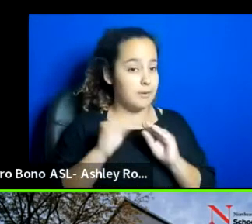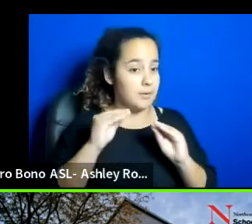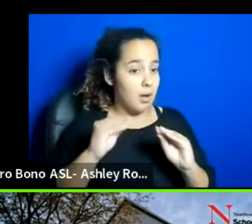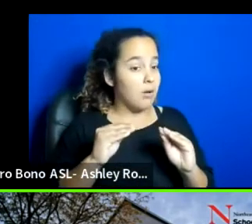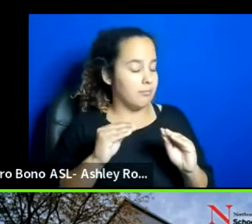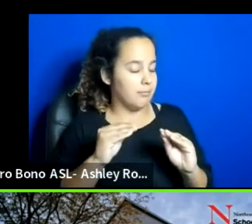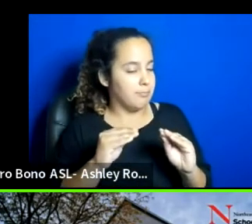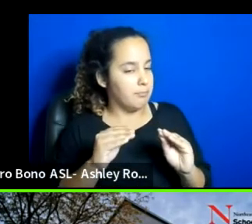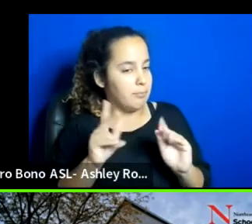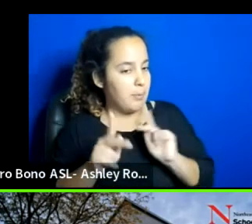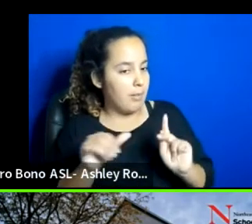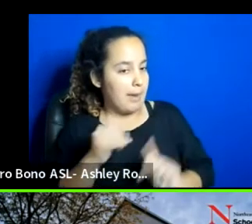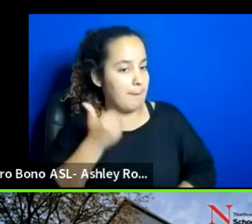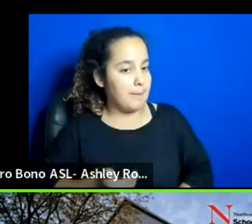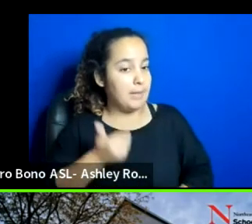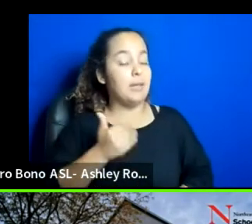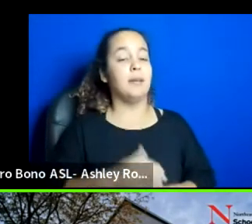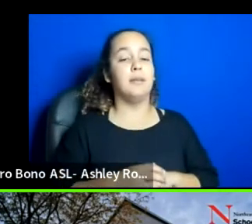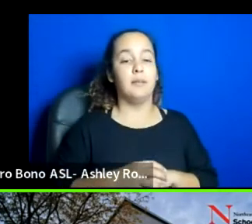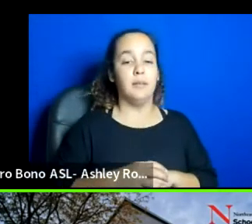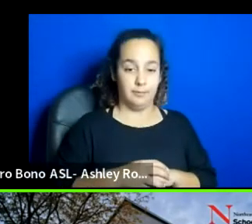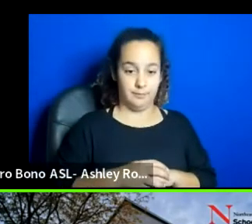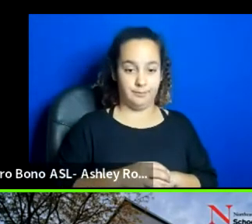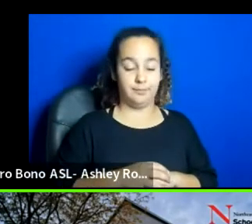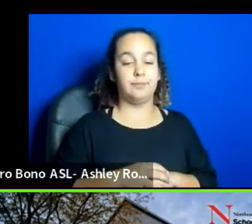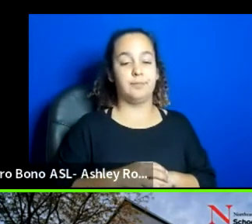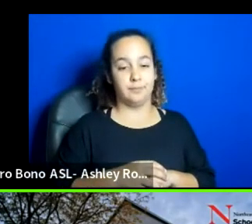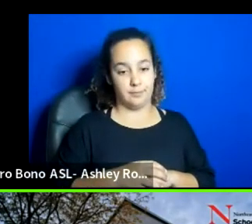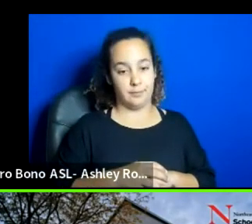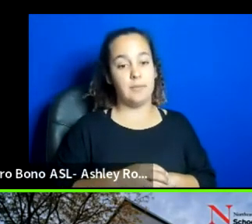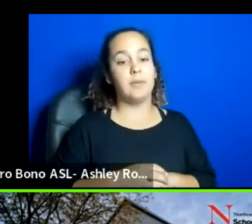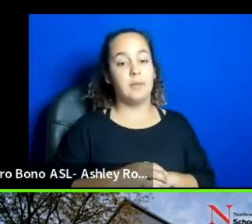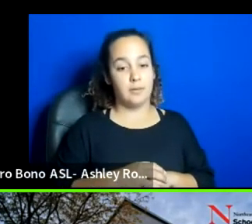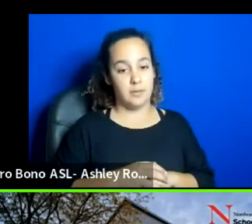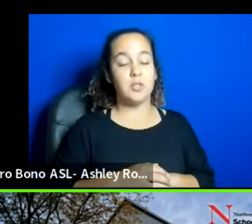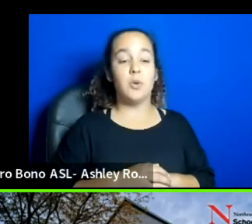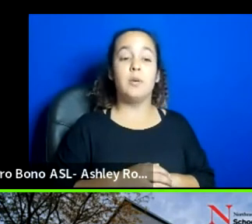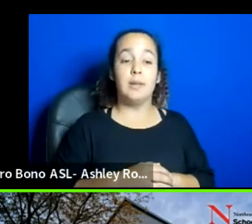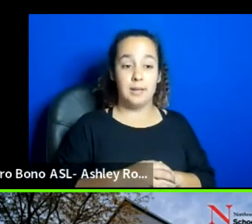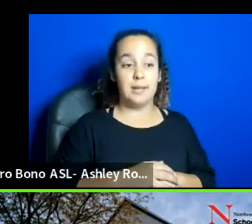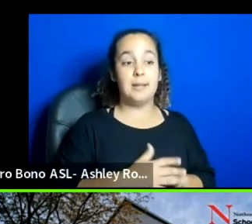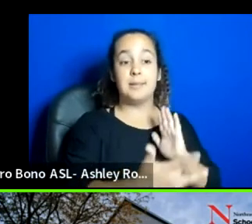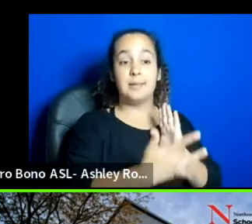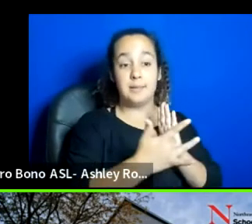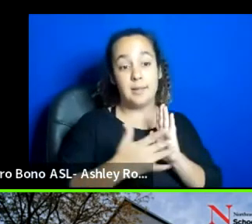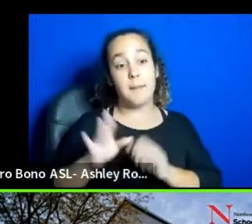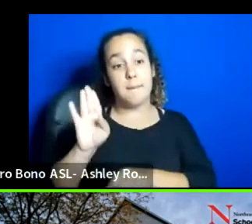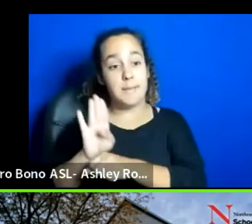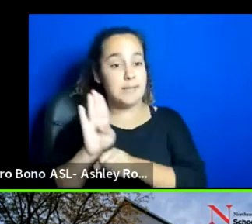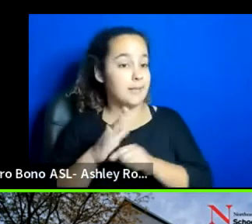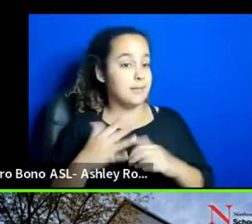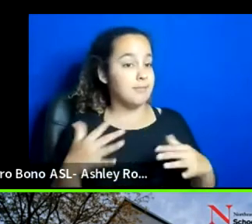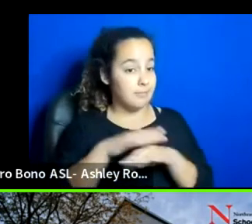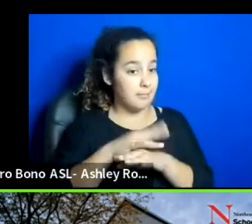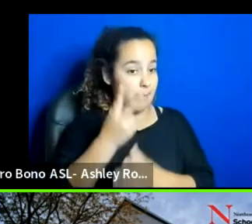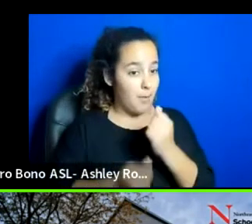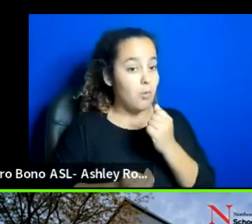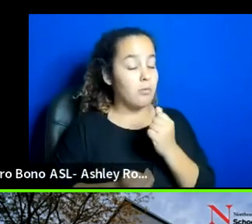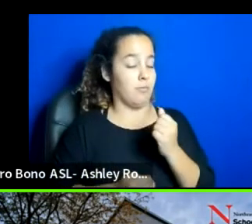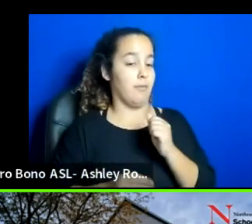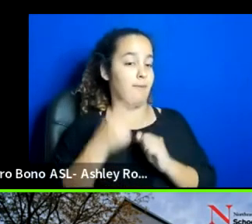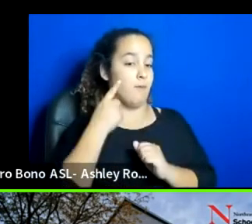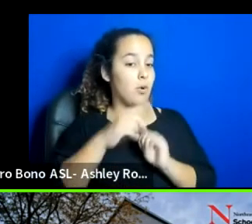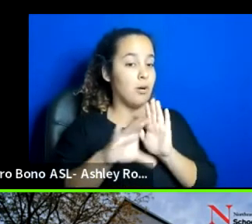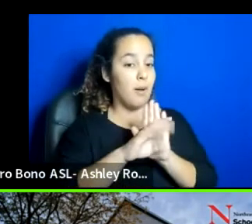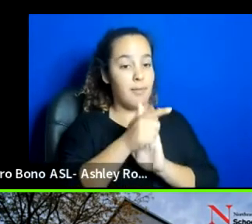as a history of copying technologies, a form of combined technology and business history. And while Brent discusses the complicated